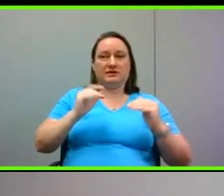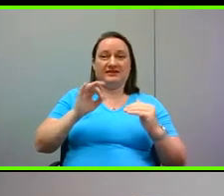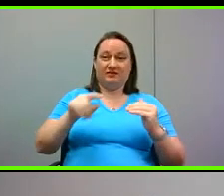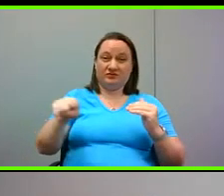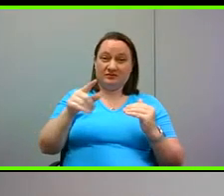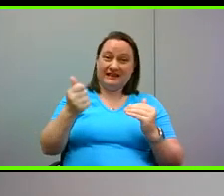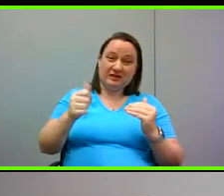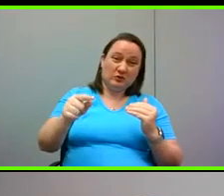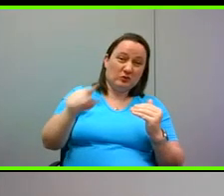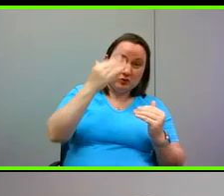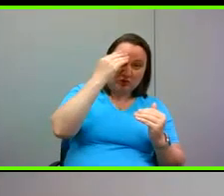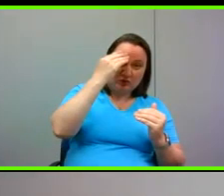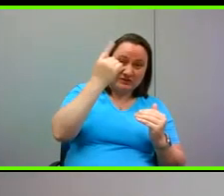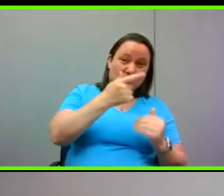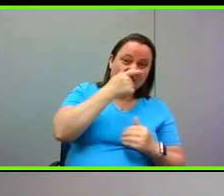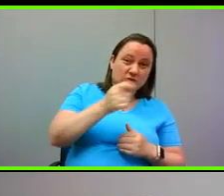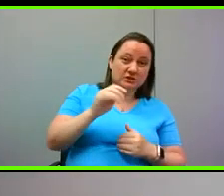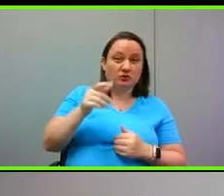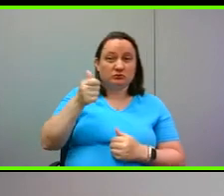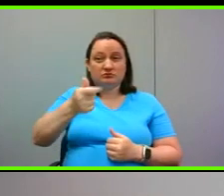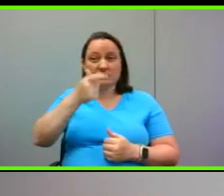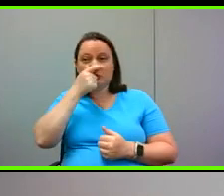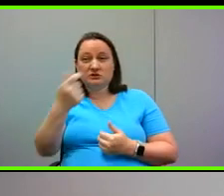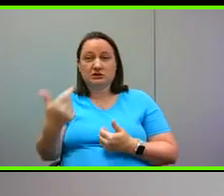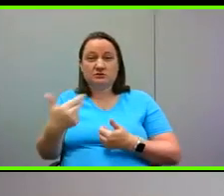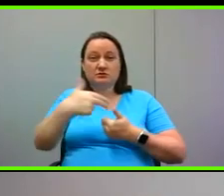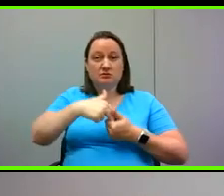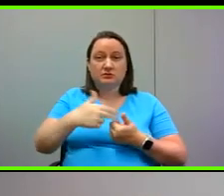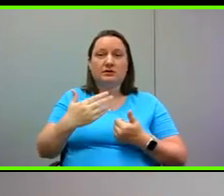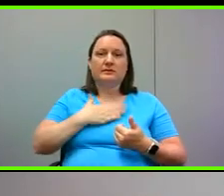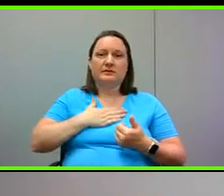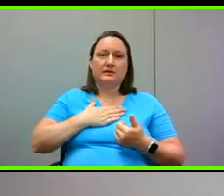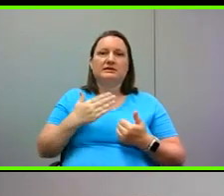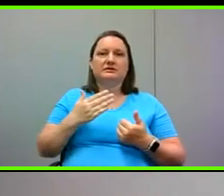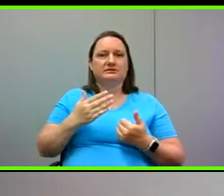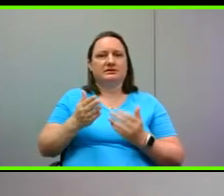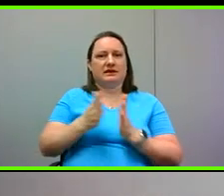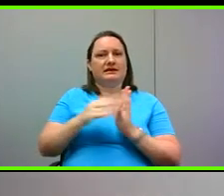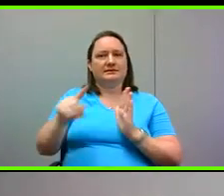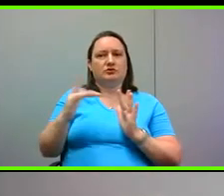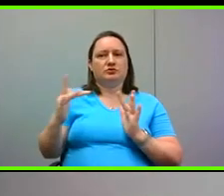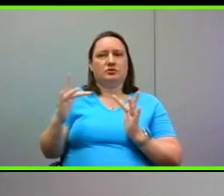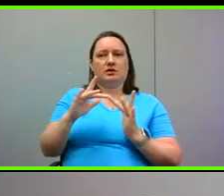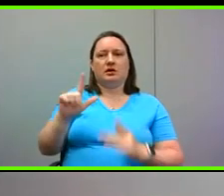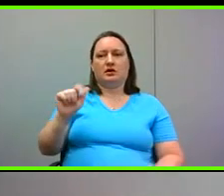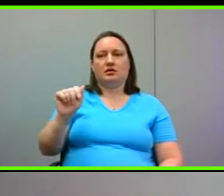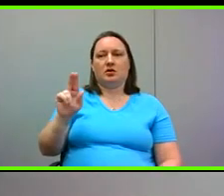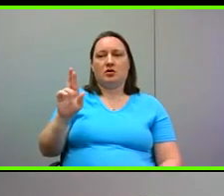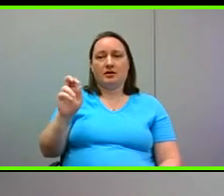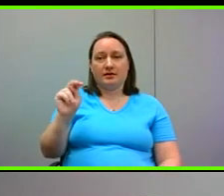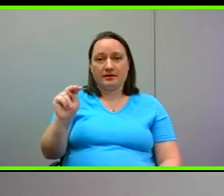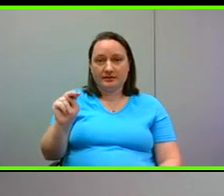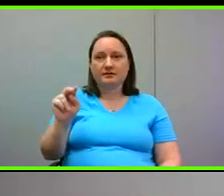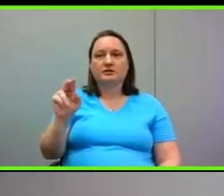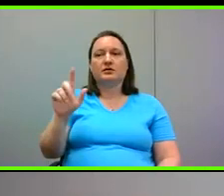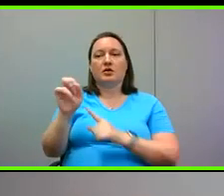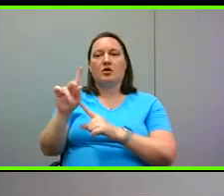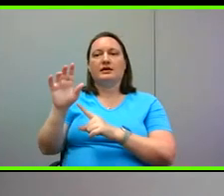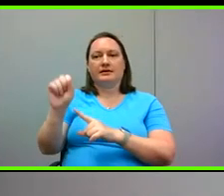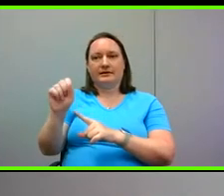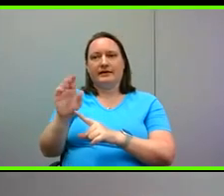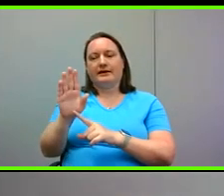interested or knows anyone that might be interested, please have them at least contact Lauren, and she can direct